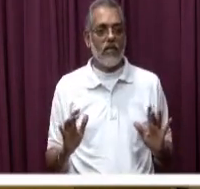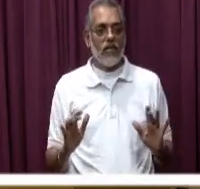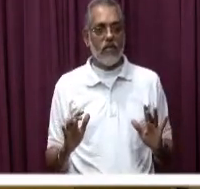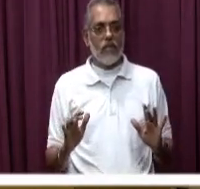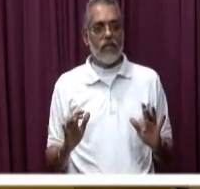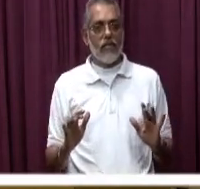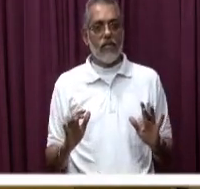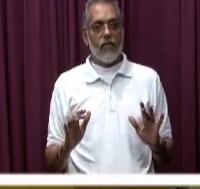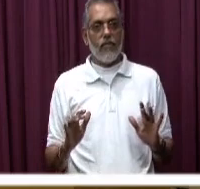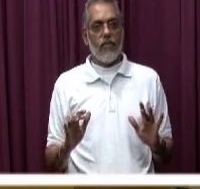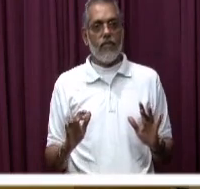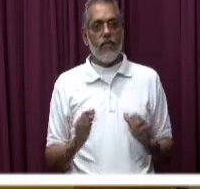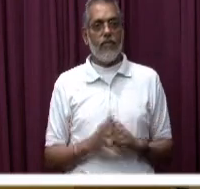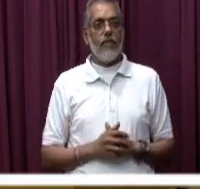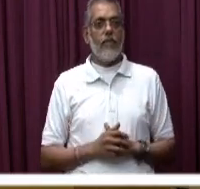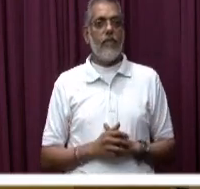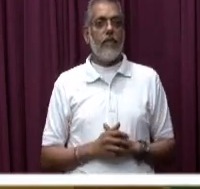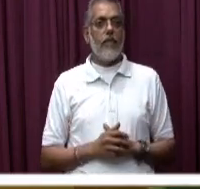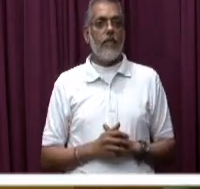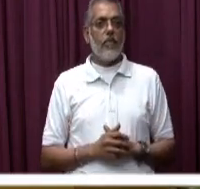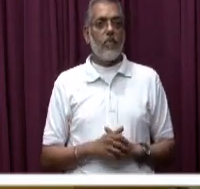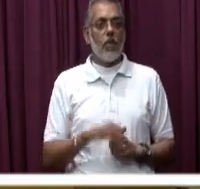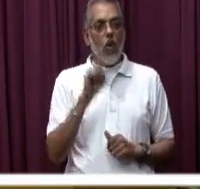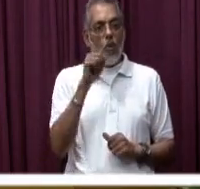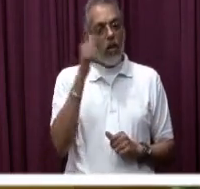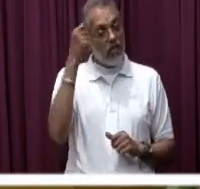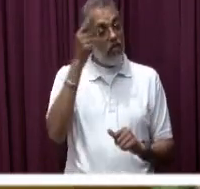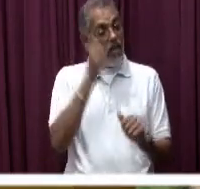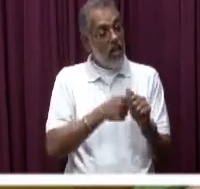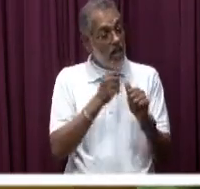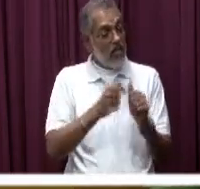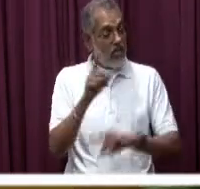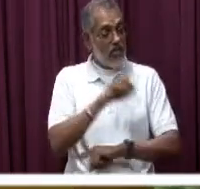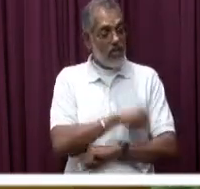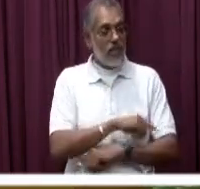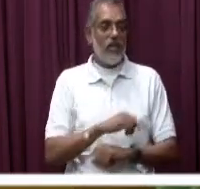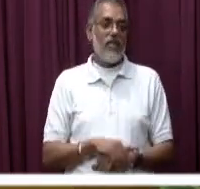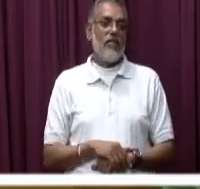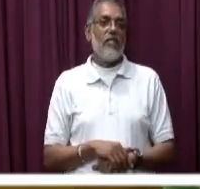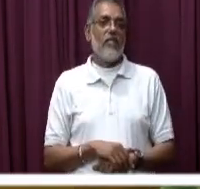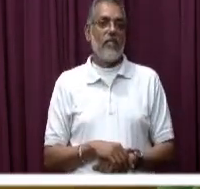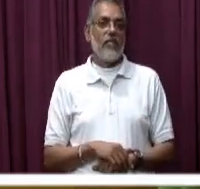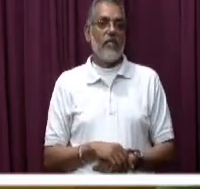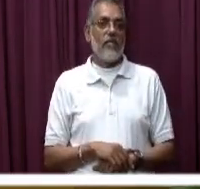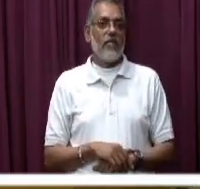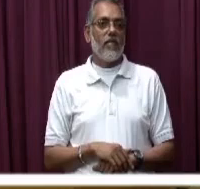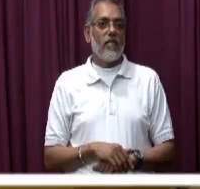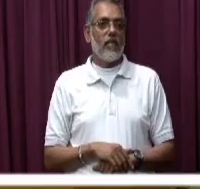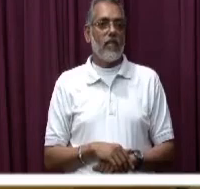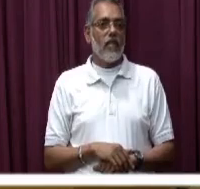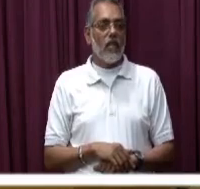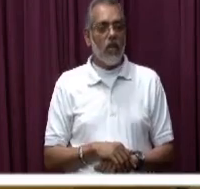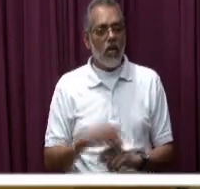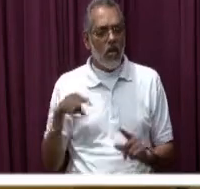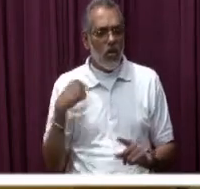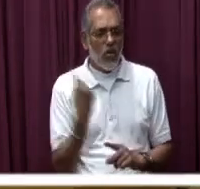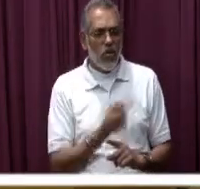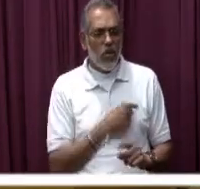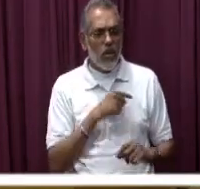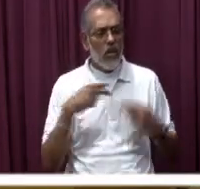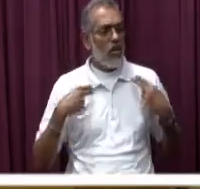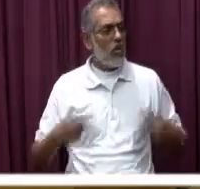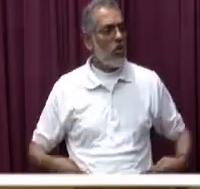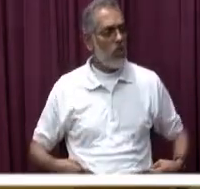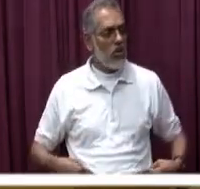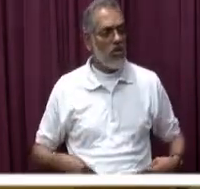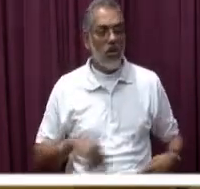Hold your breath on the leap year. And there's a good reason. Because we human beings are afraid. And when we hear missioning